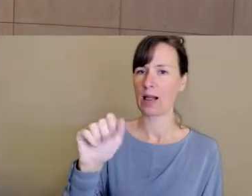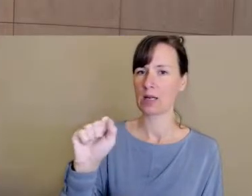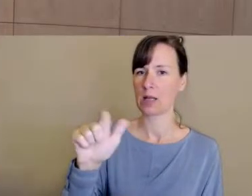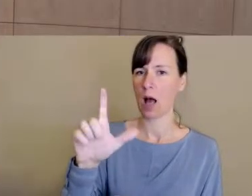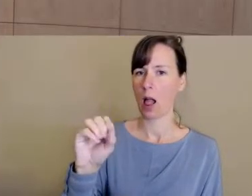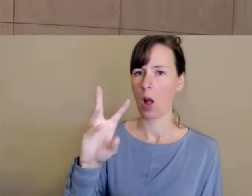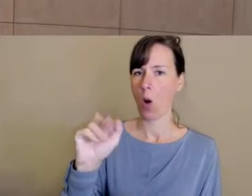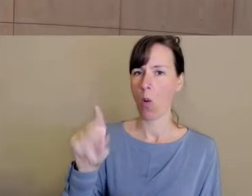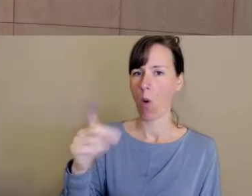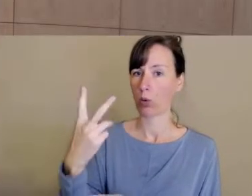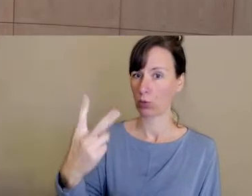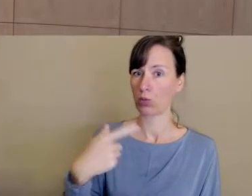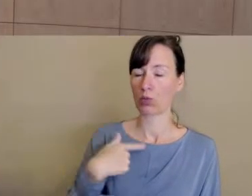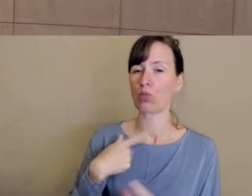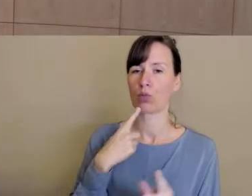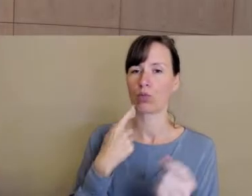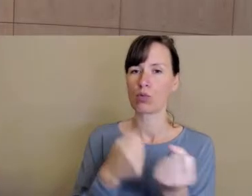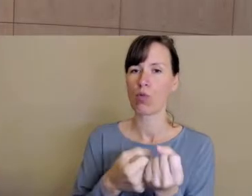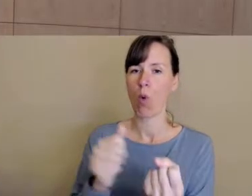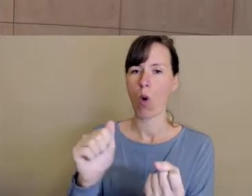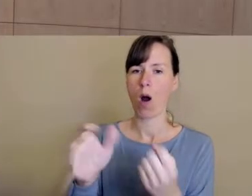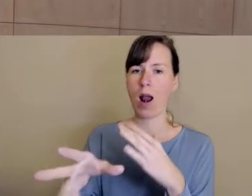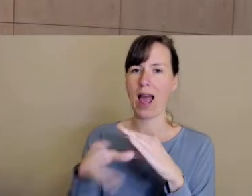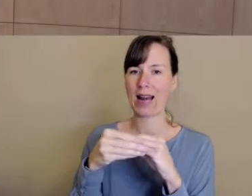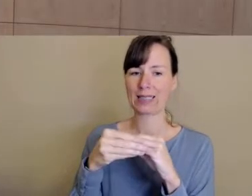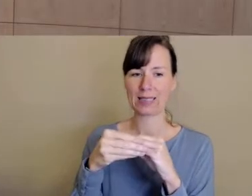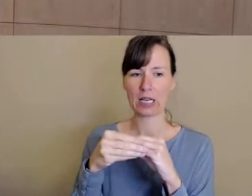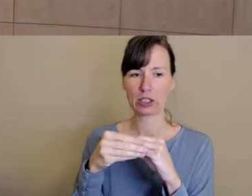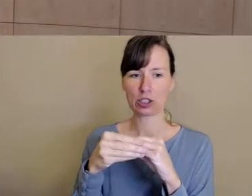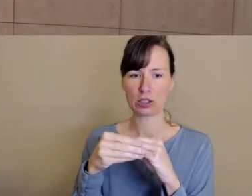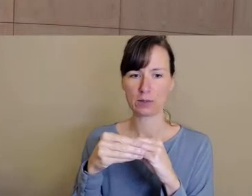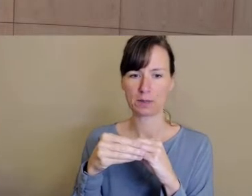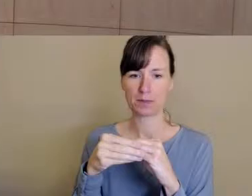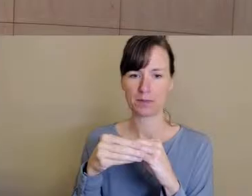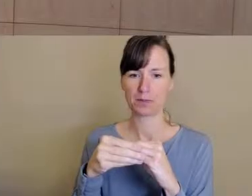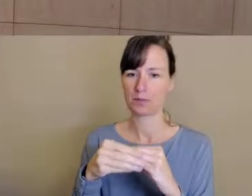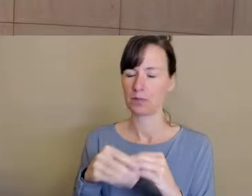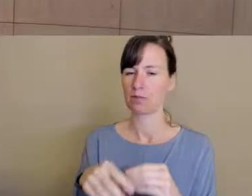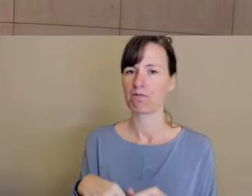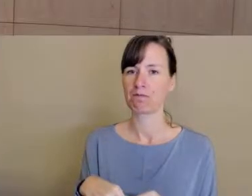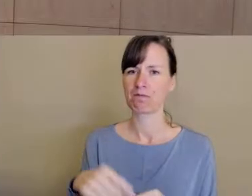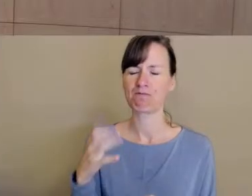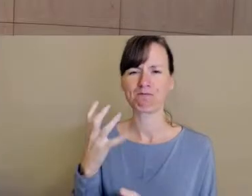the annexation, so no question about that. I would like to know at what point